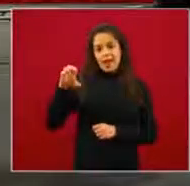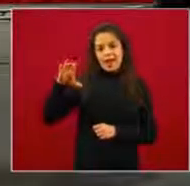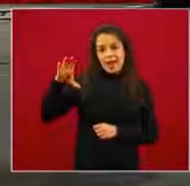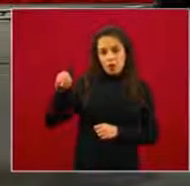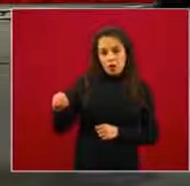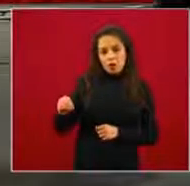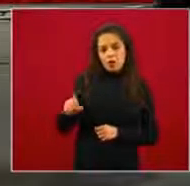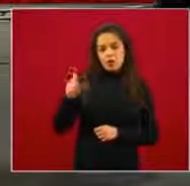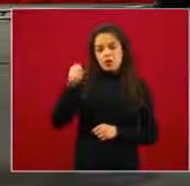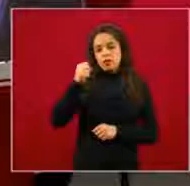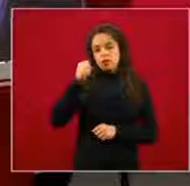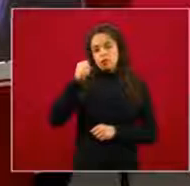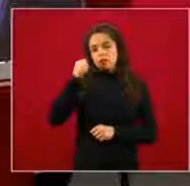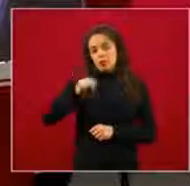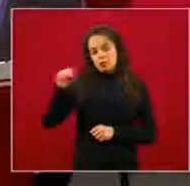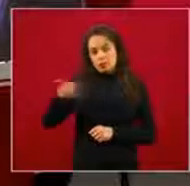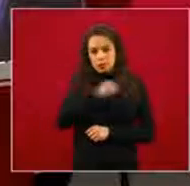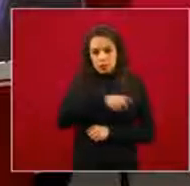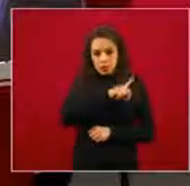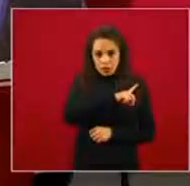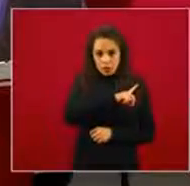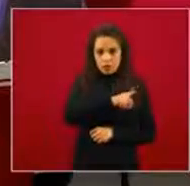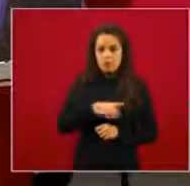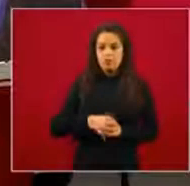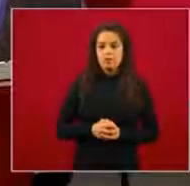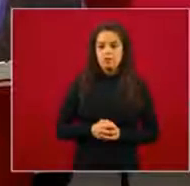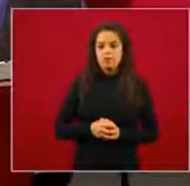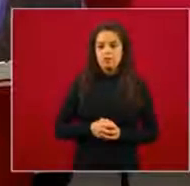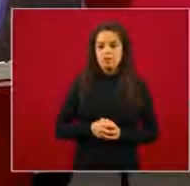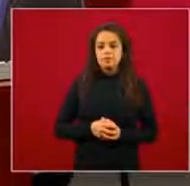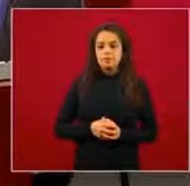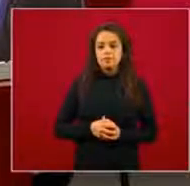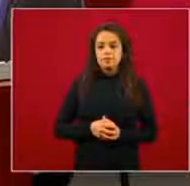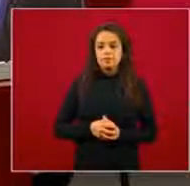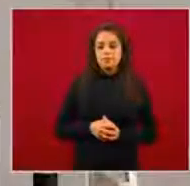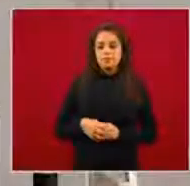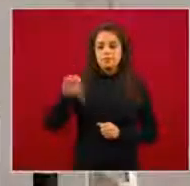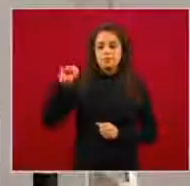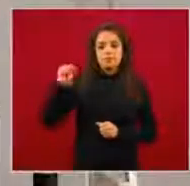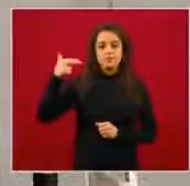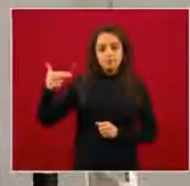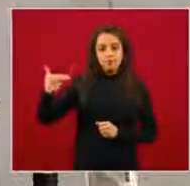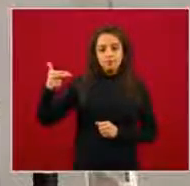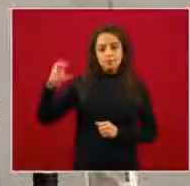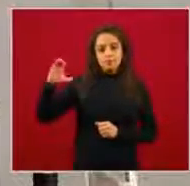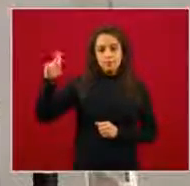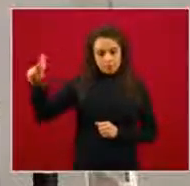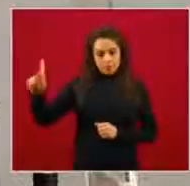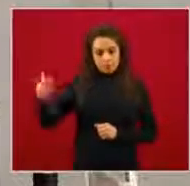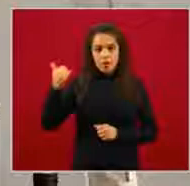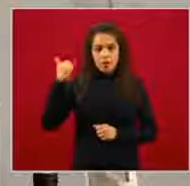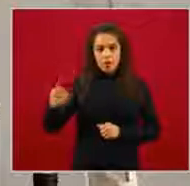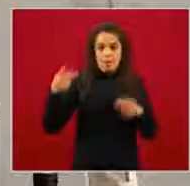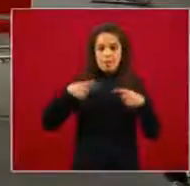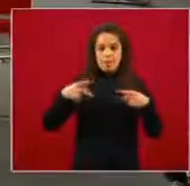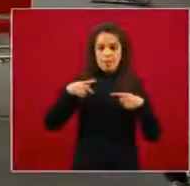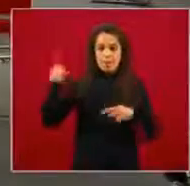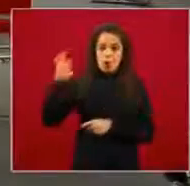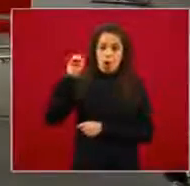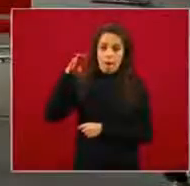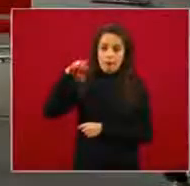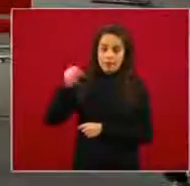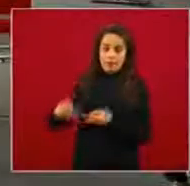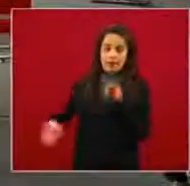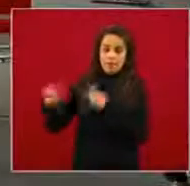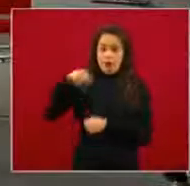of Economy, the Minister of Health, the Minister and we are going to talk